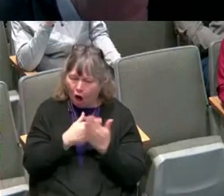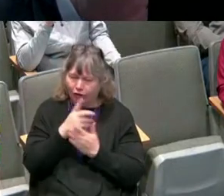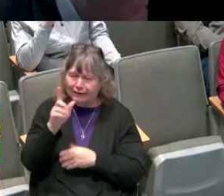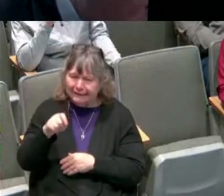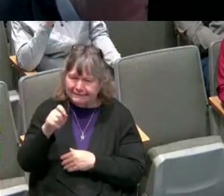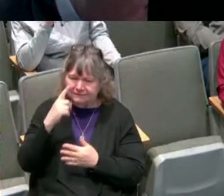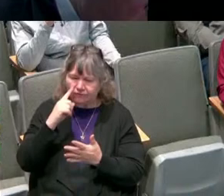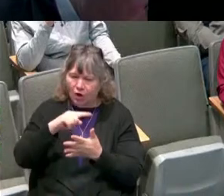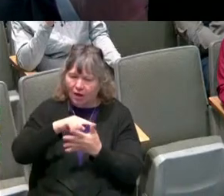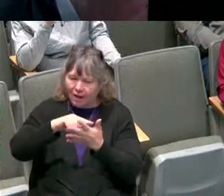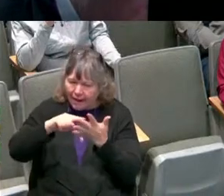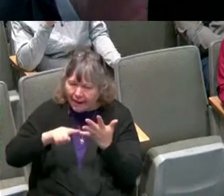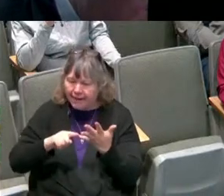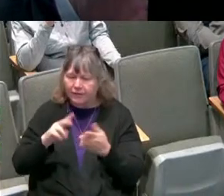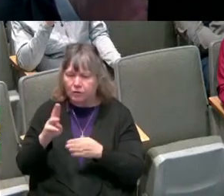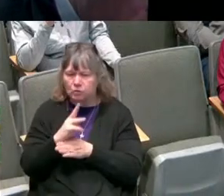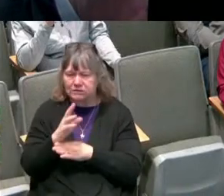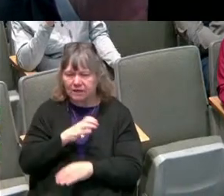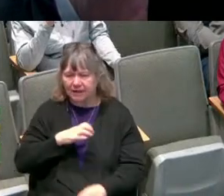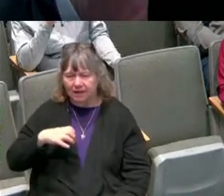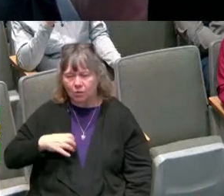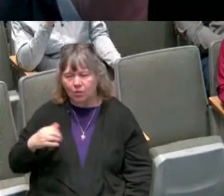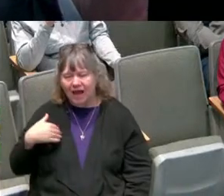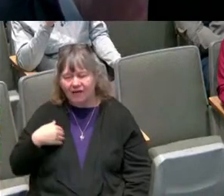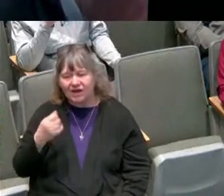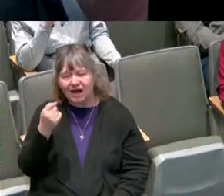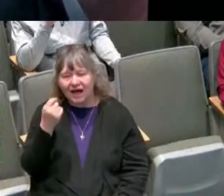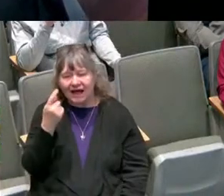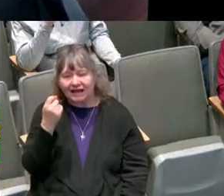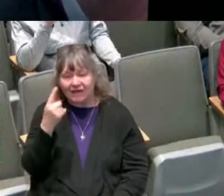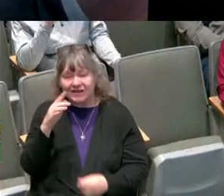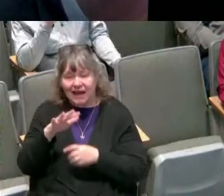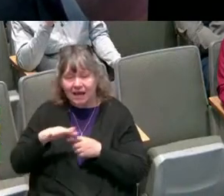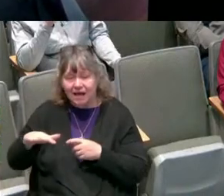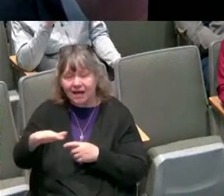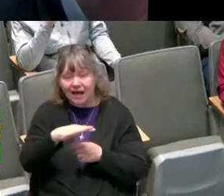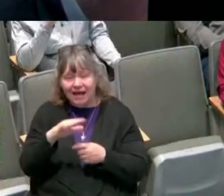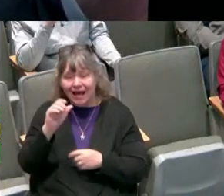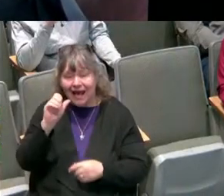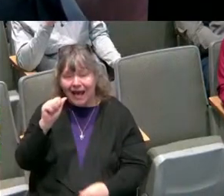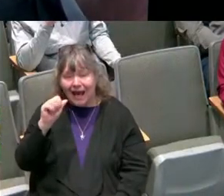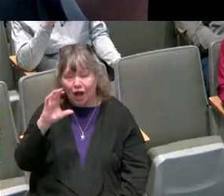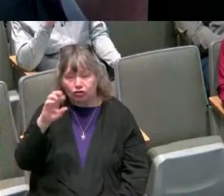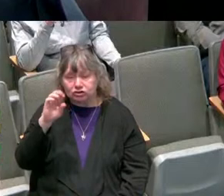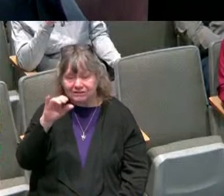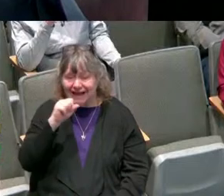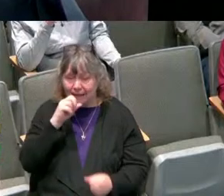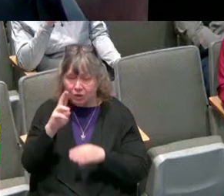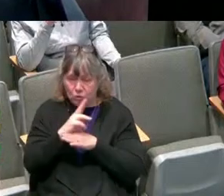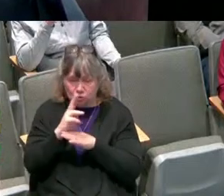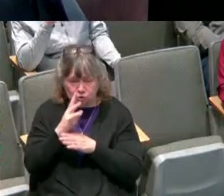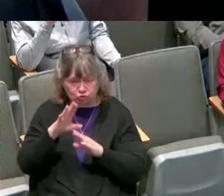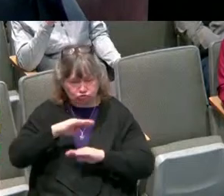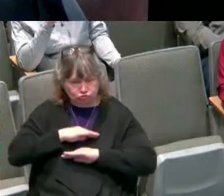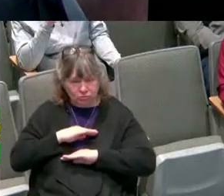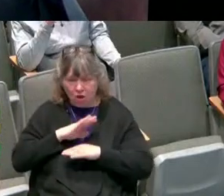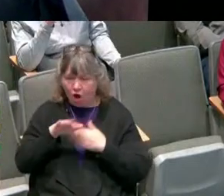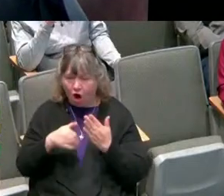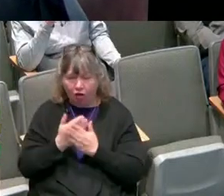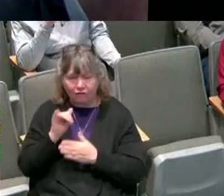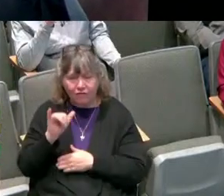reuse committee we have approximately 11 acres at that site that can be used to meet all of those